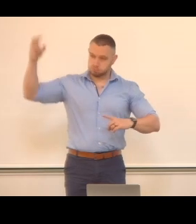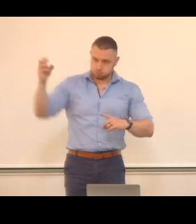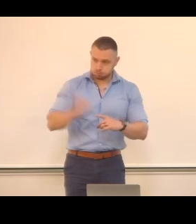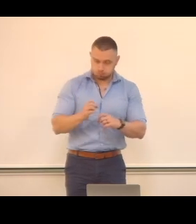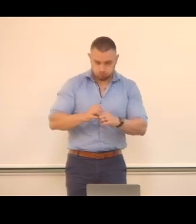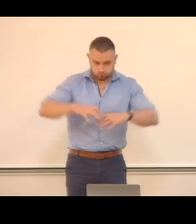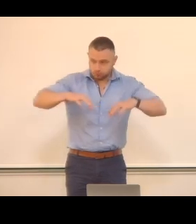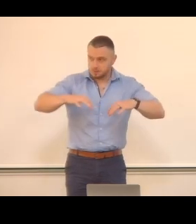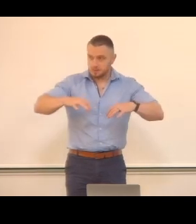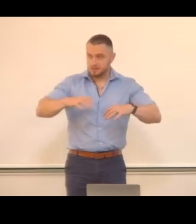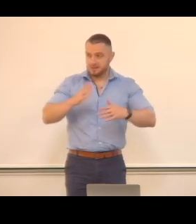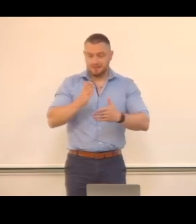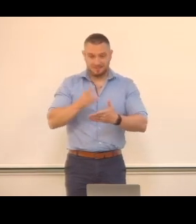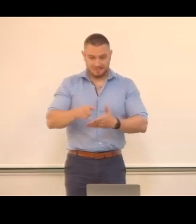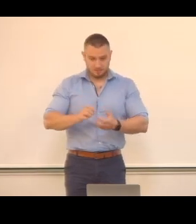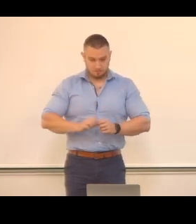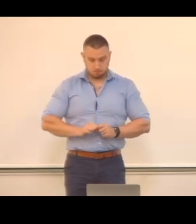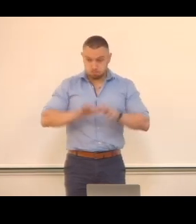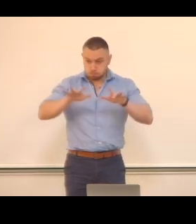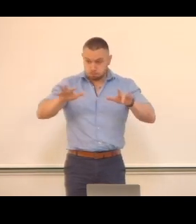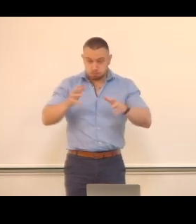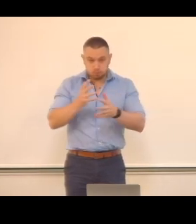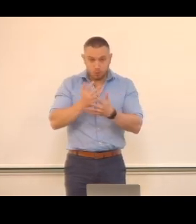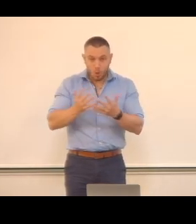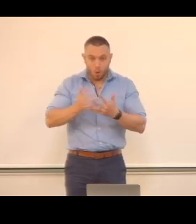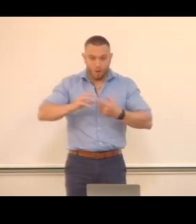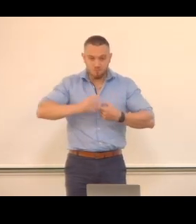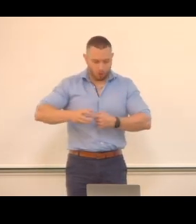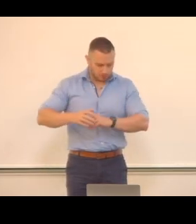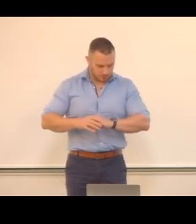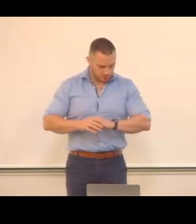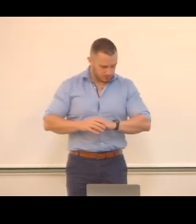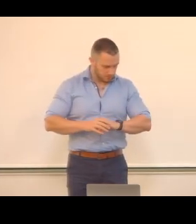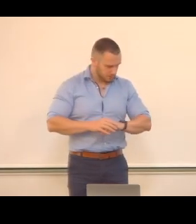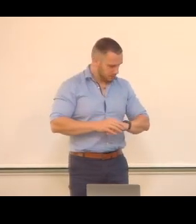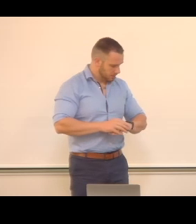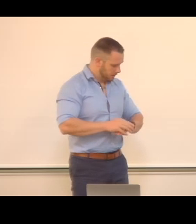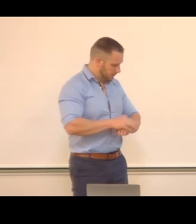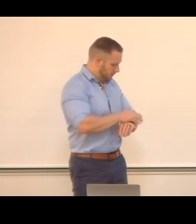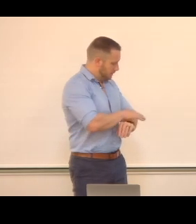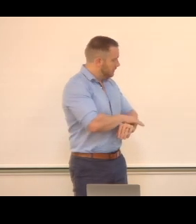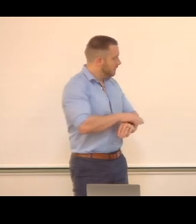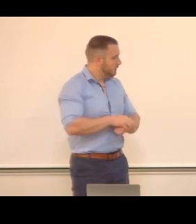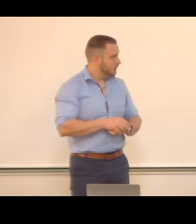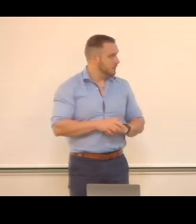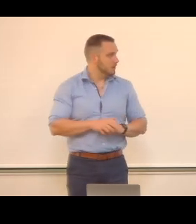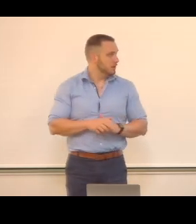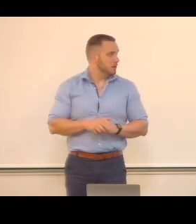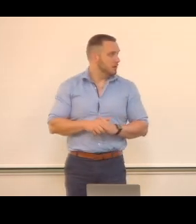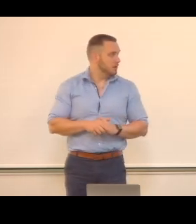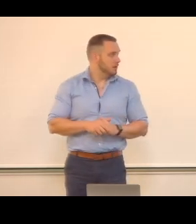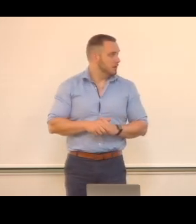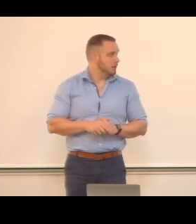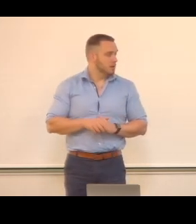crater. It threw up a lot of subsurface rock, and even though on the surface of Devon Island you see a lot